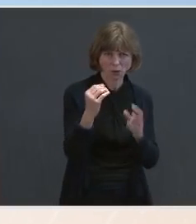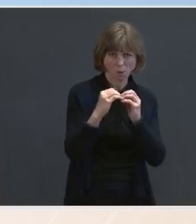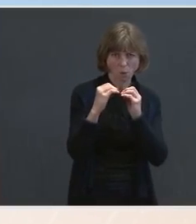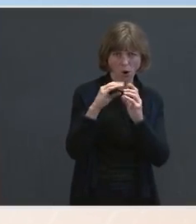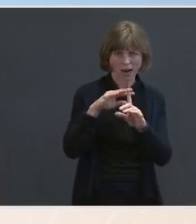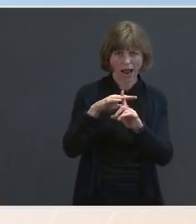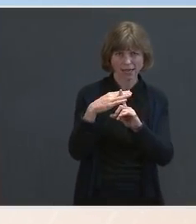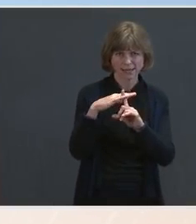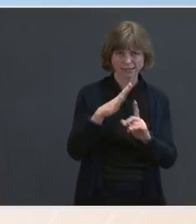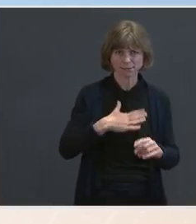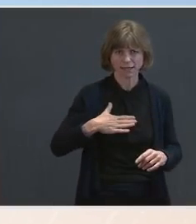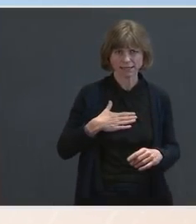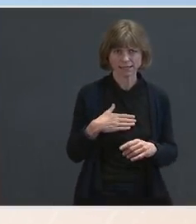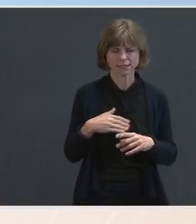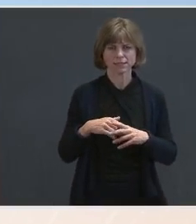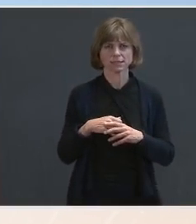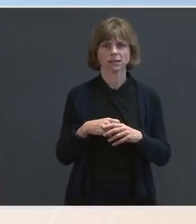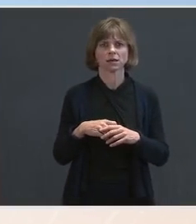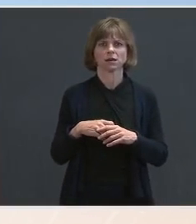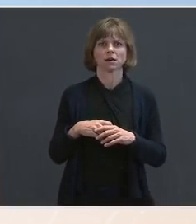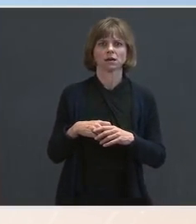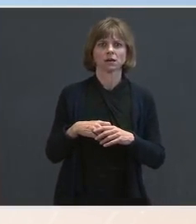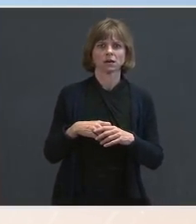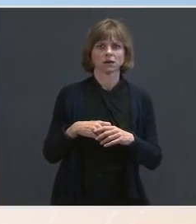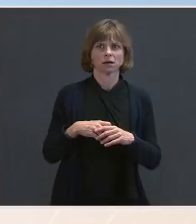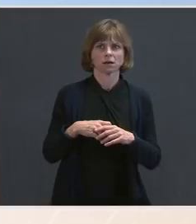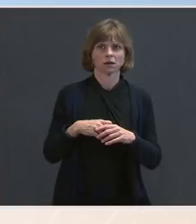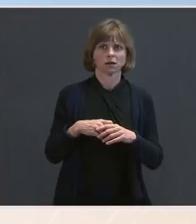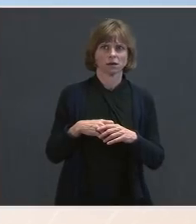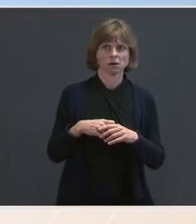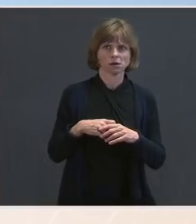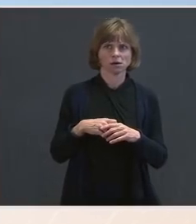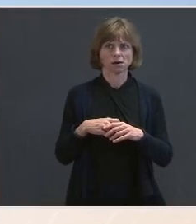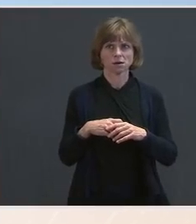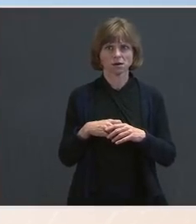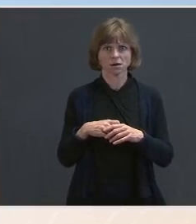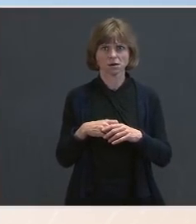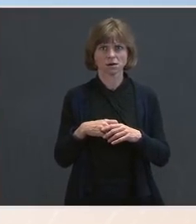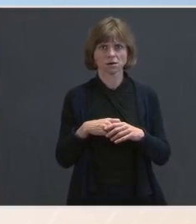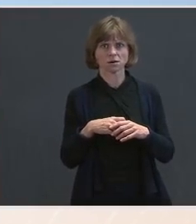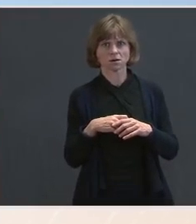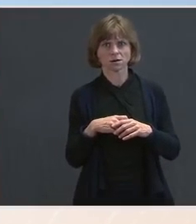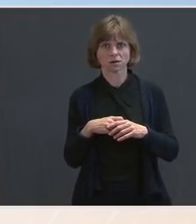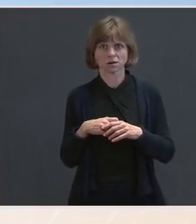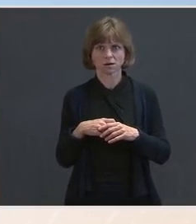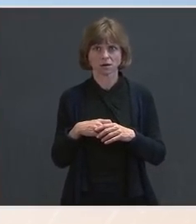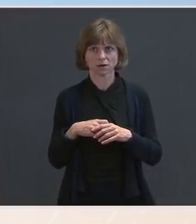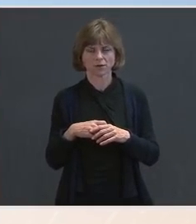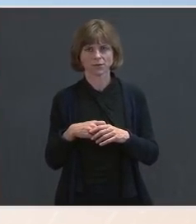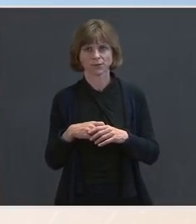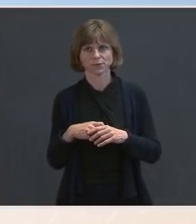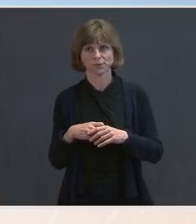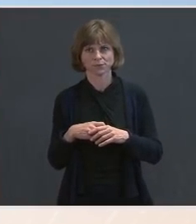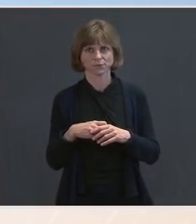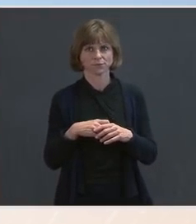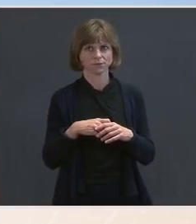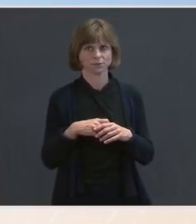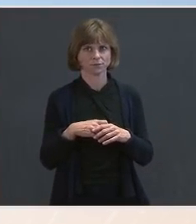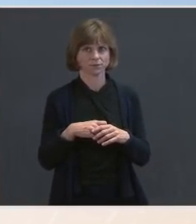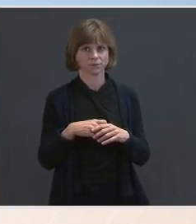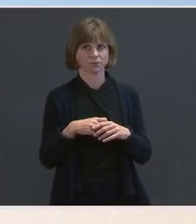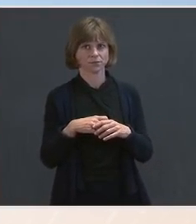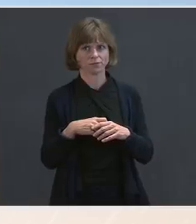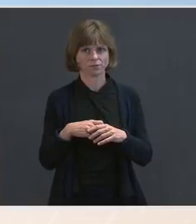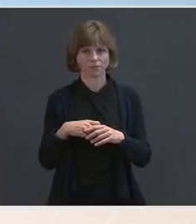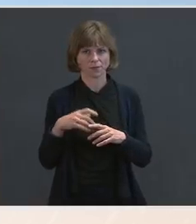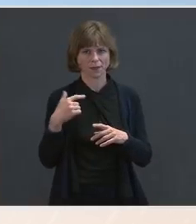I don't have the full thing in front of me. Sorry about that. I was just struck because he said, if I will paraphrase, Mhm. promise I'm being accurate when I paraphrase